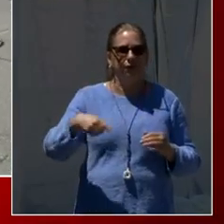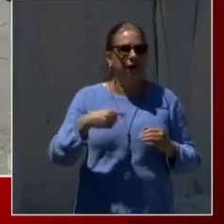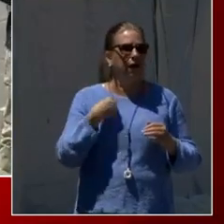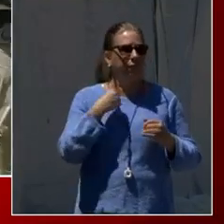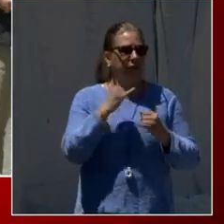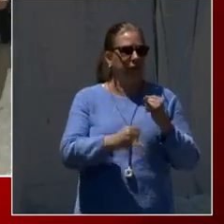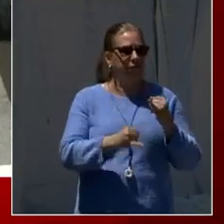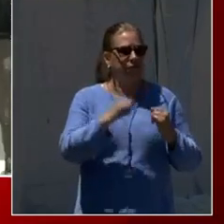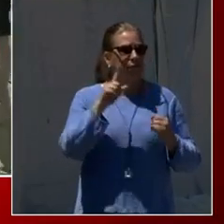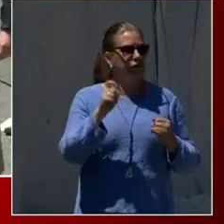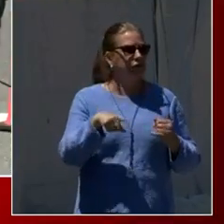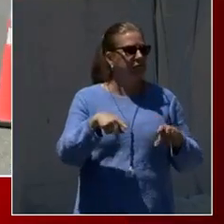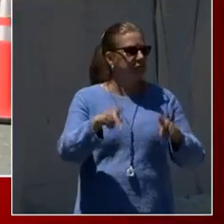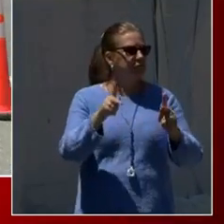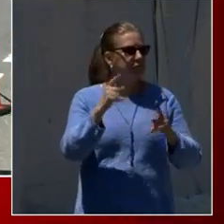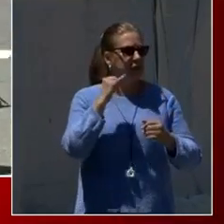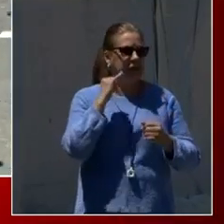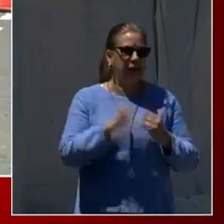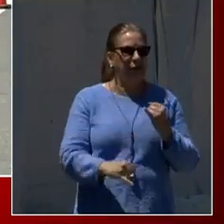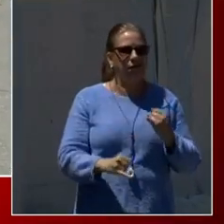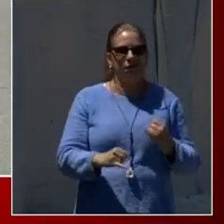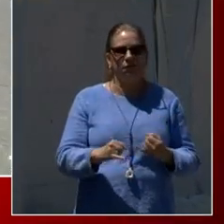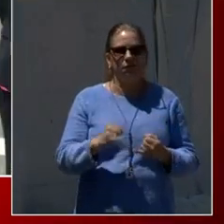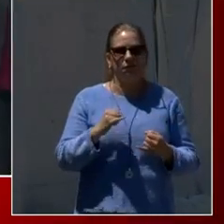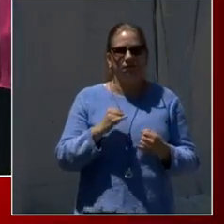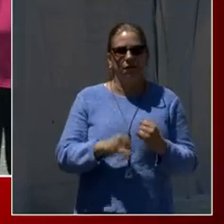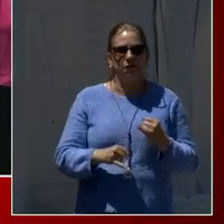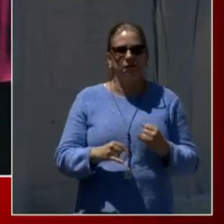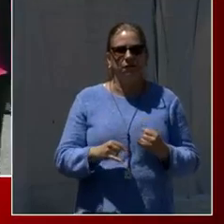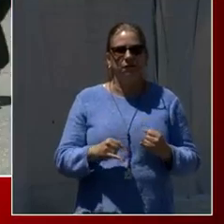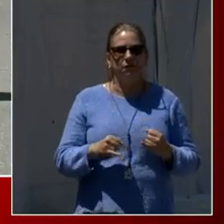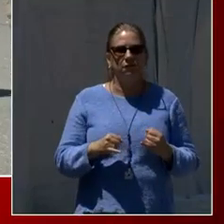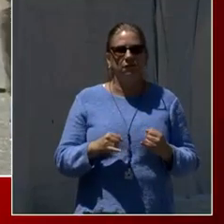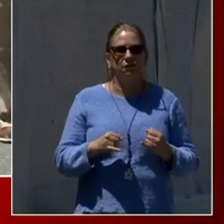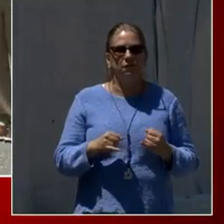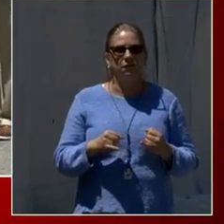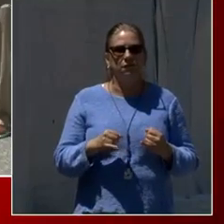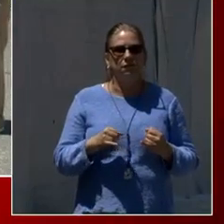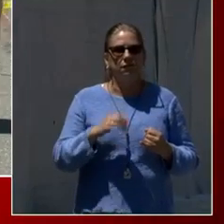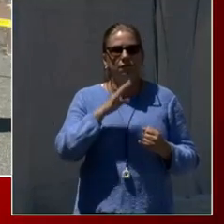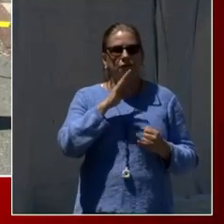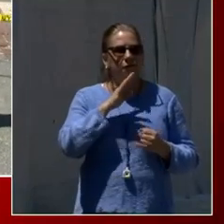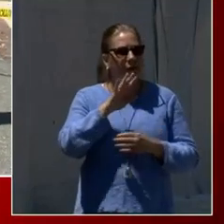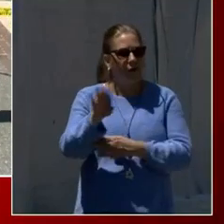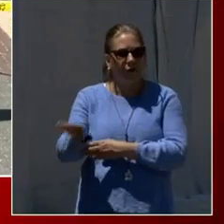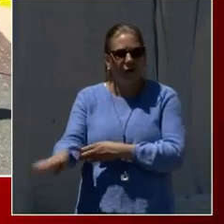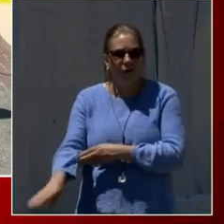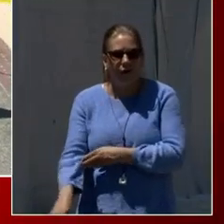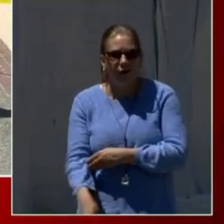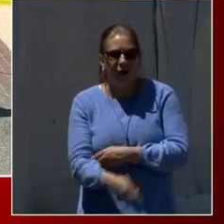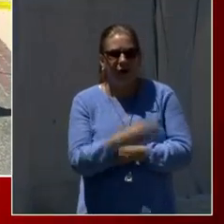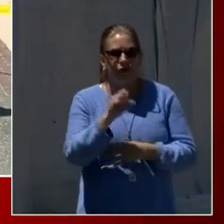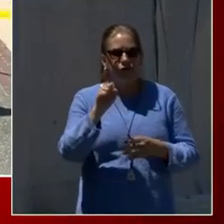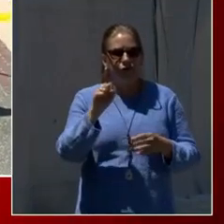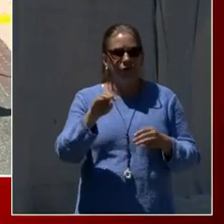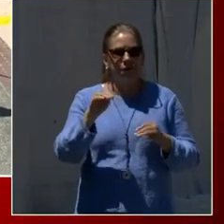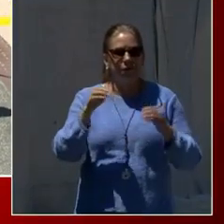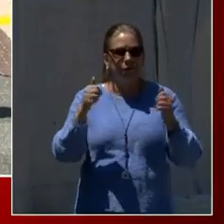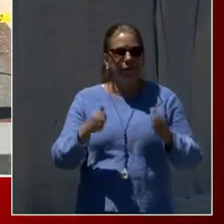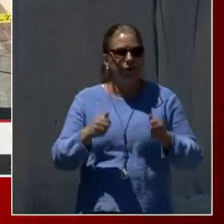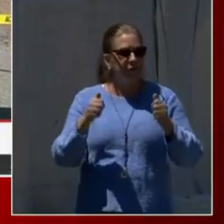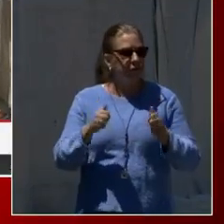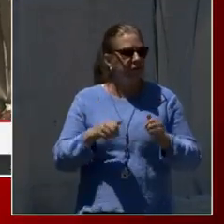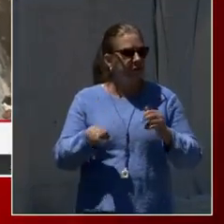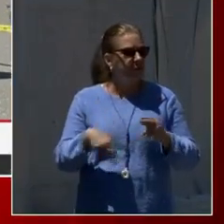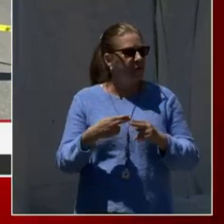Mayor Bowser, overnight there was a lot of social media activity about a supposed DC communications shutdown. Can you confirm that this is false?